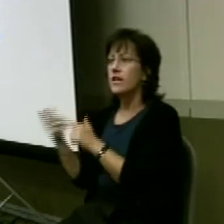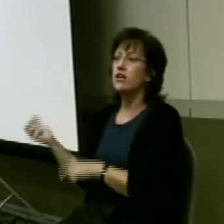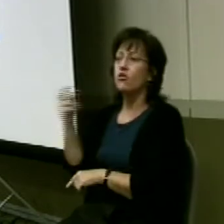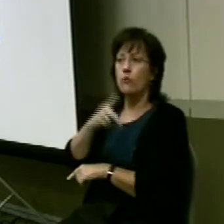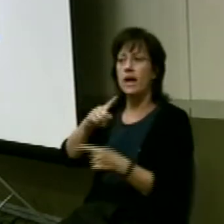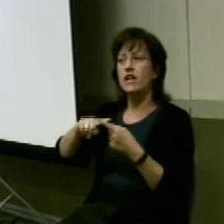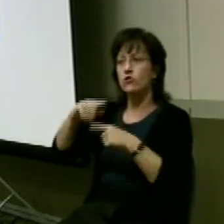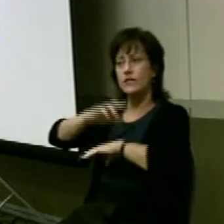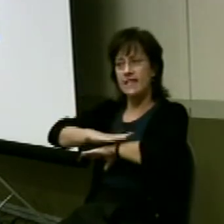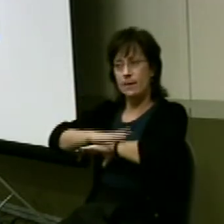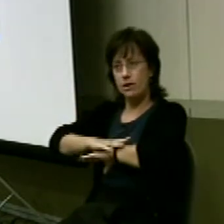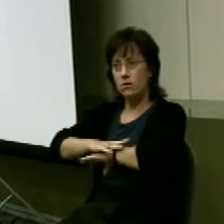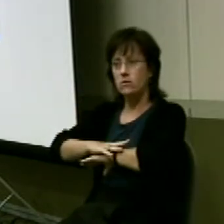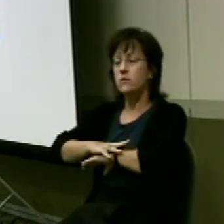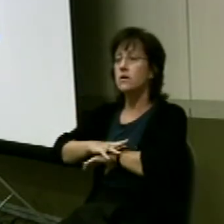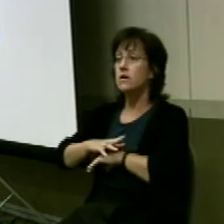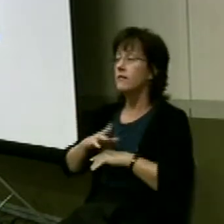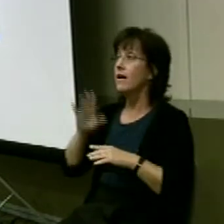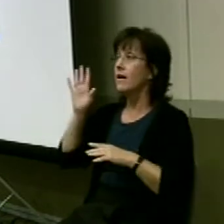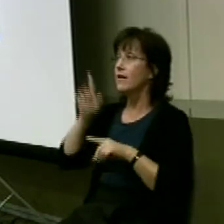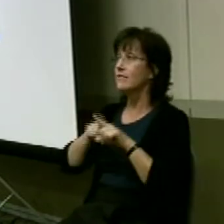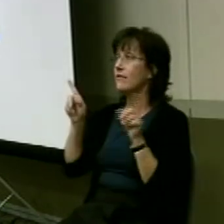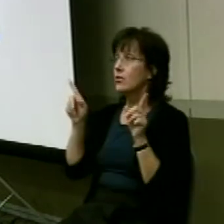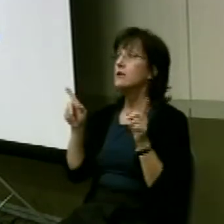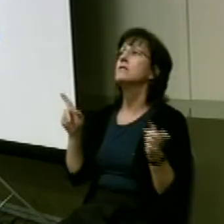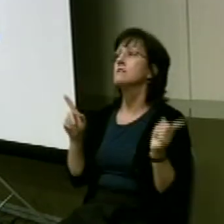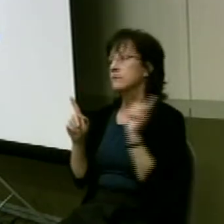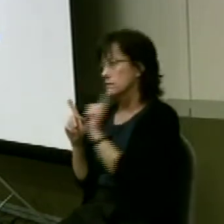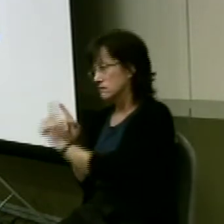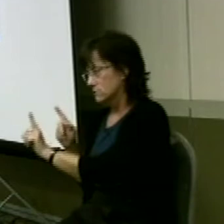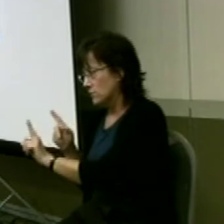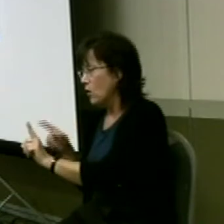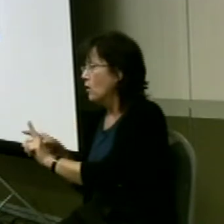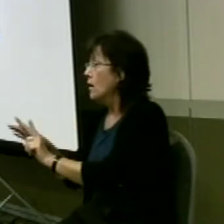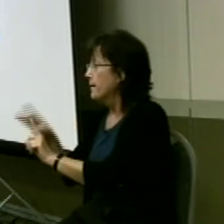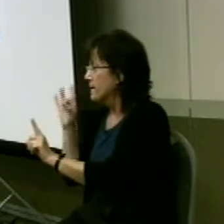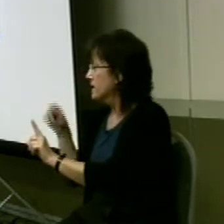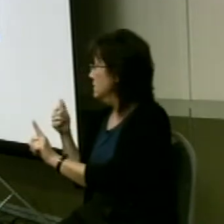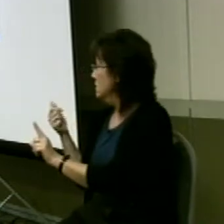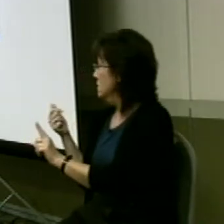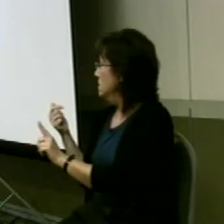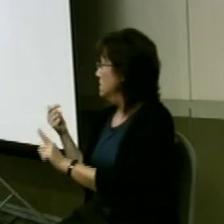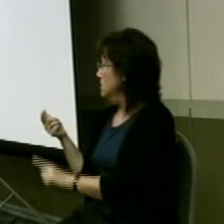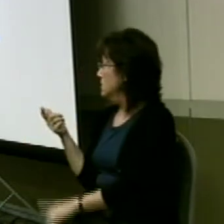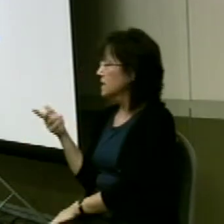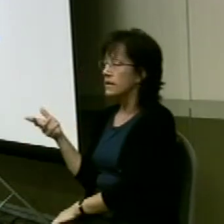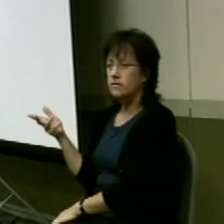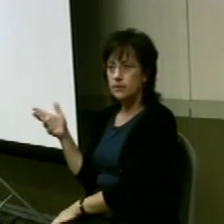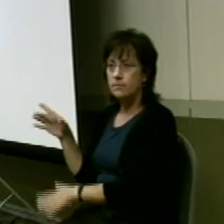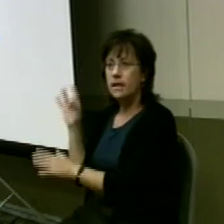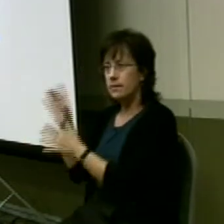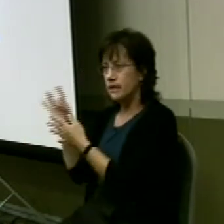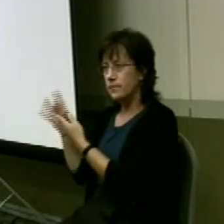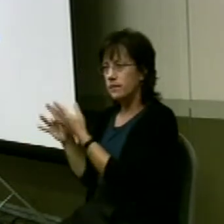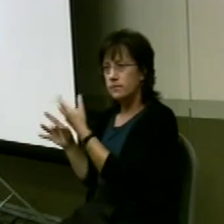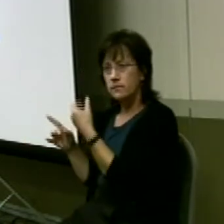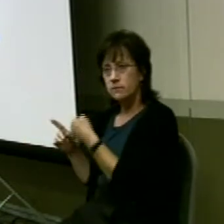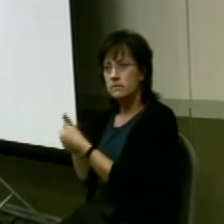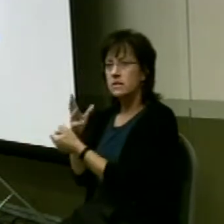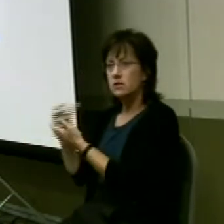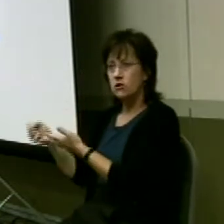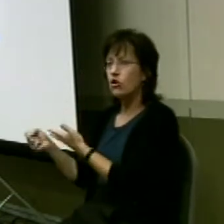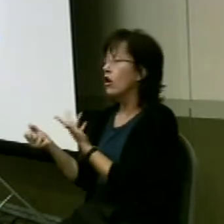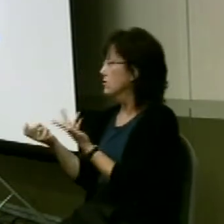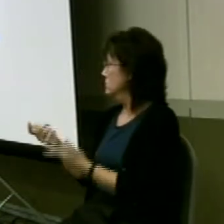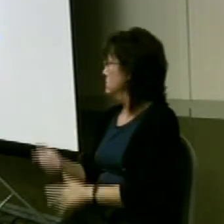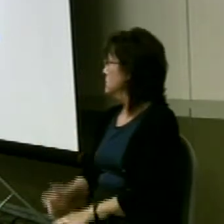color for 7 minutes, then he'd go back to the table. Then if he signed different again, similarly, he'd go to his table. I want whiteboard,